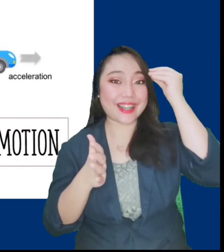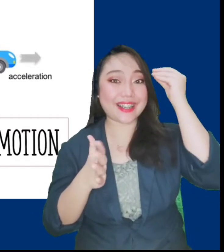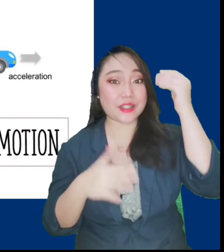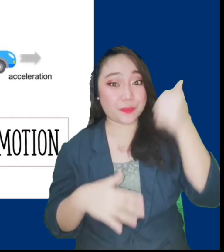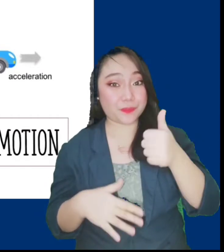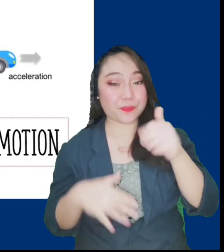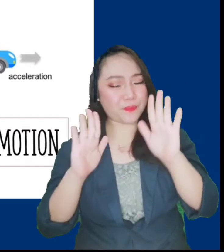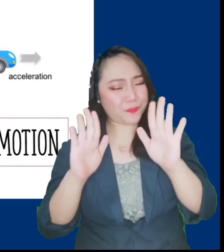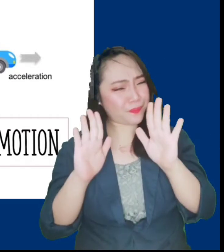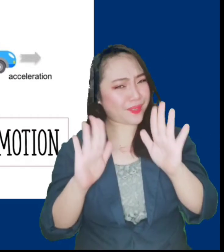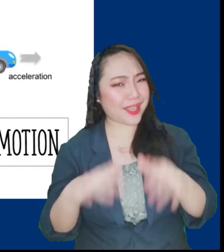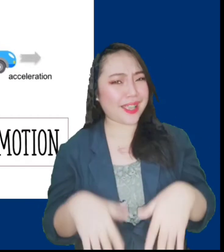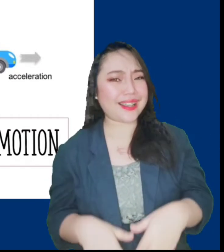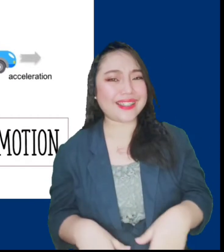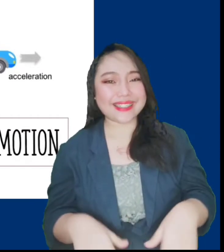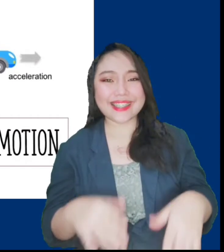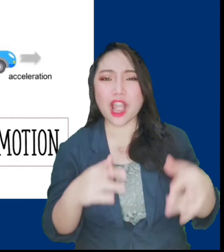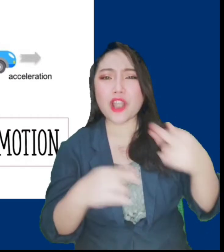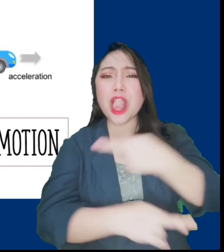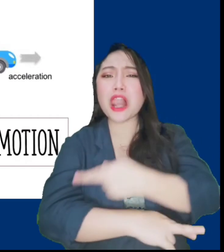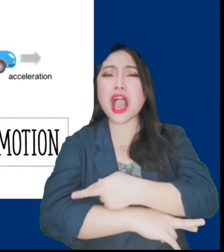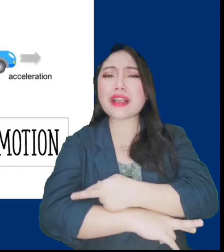be learning deeper, okay?